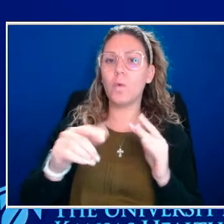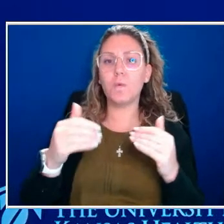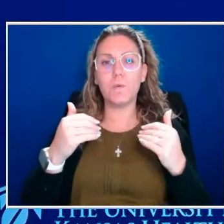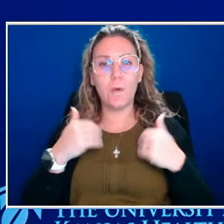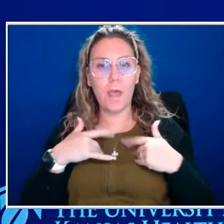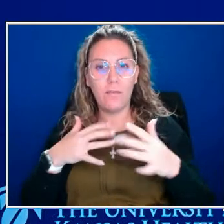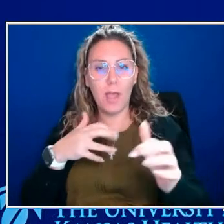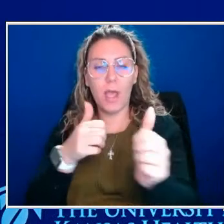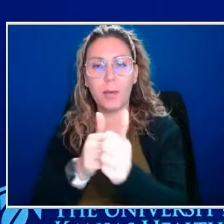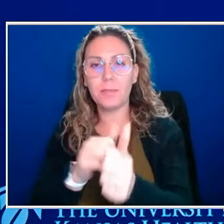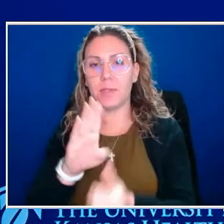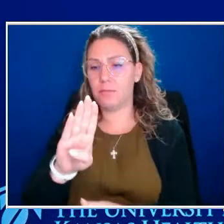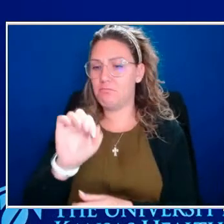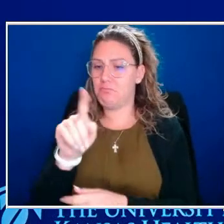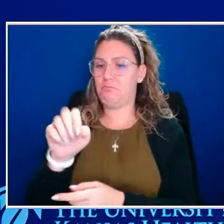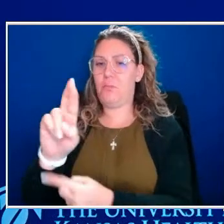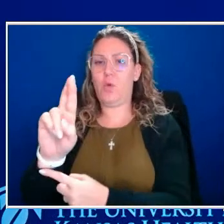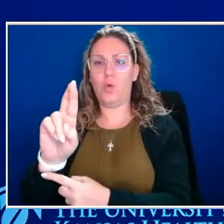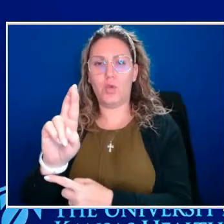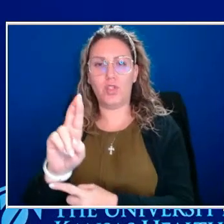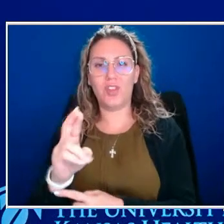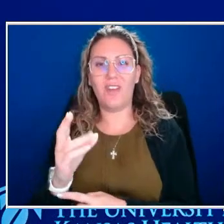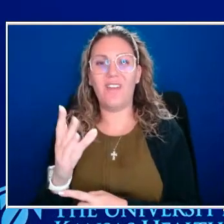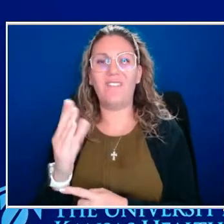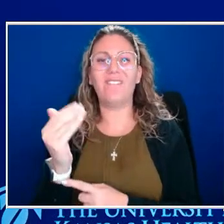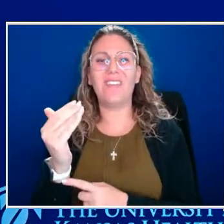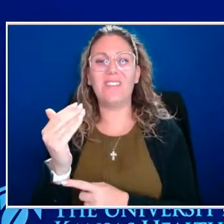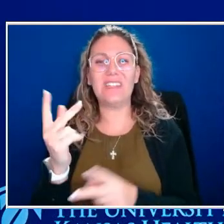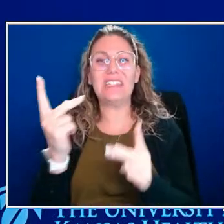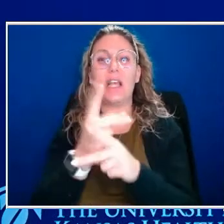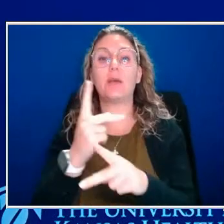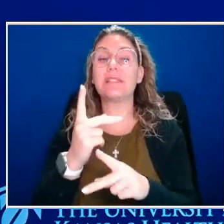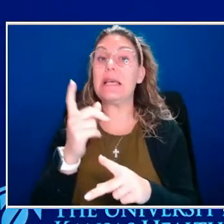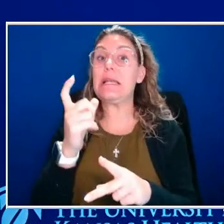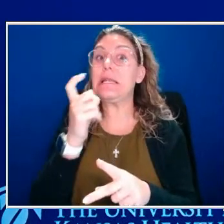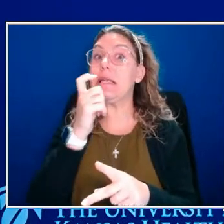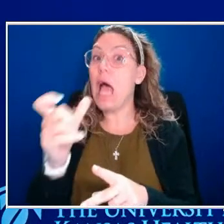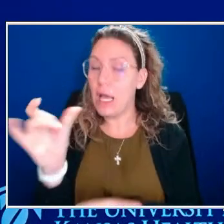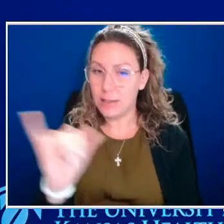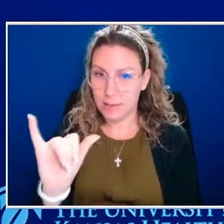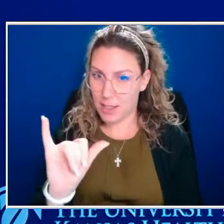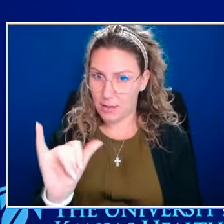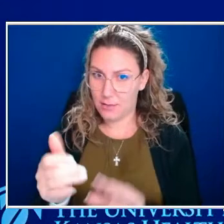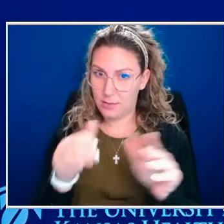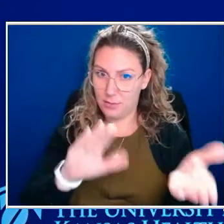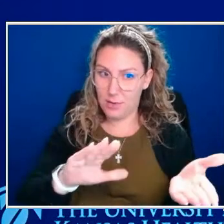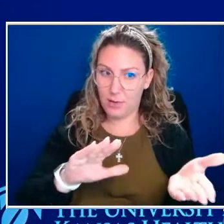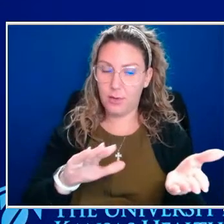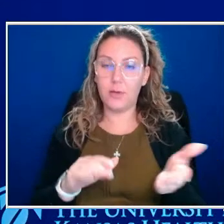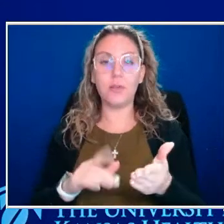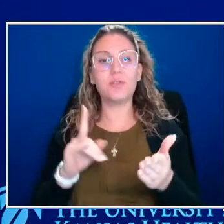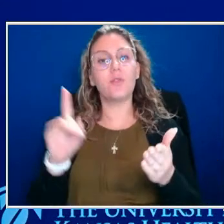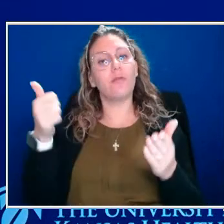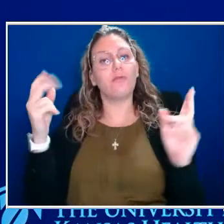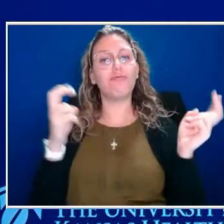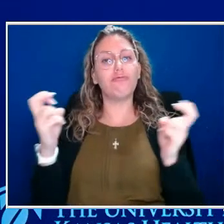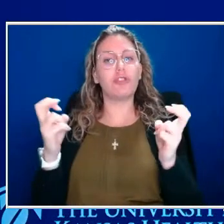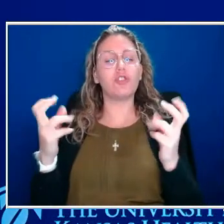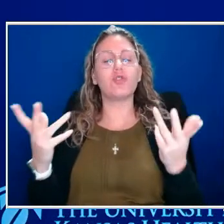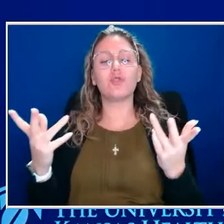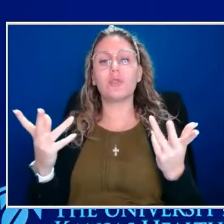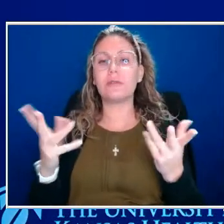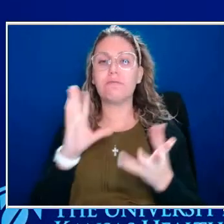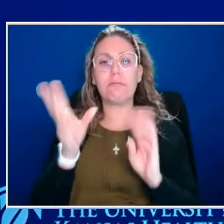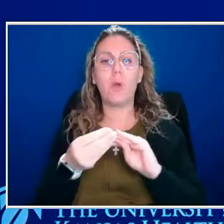booster are 15 times less likely to die. So there are other issues at play here, including just the overall percentage